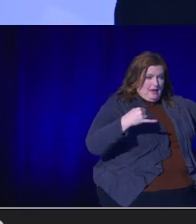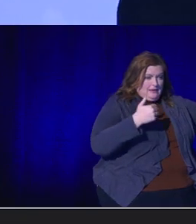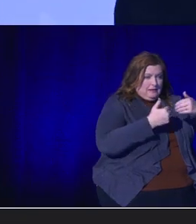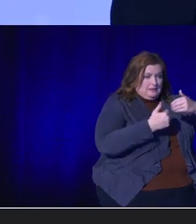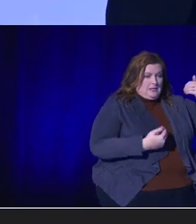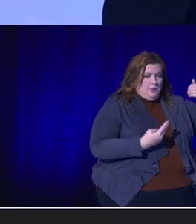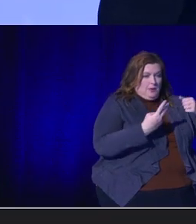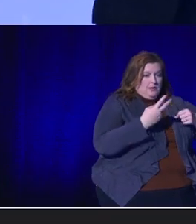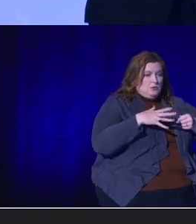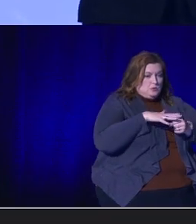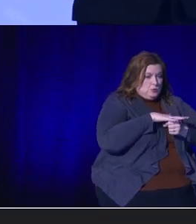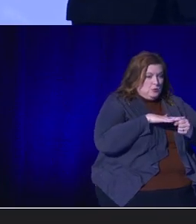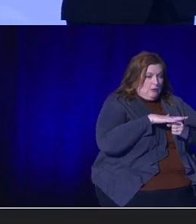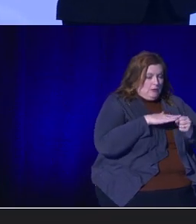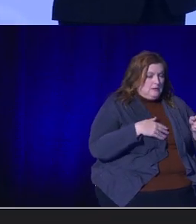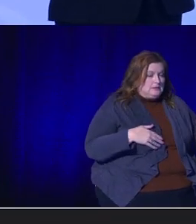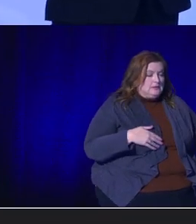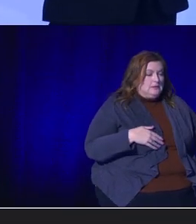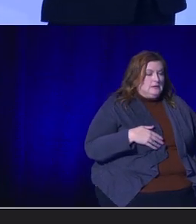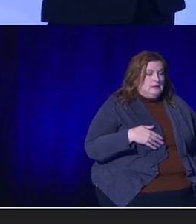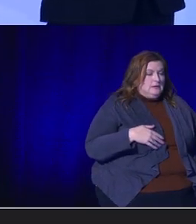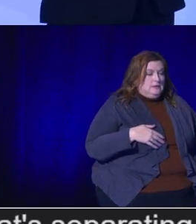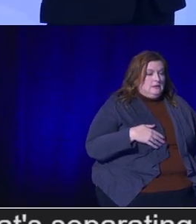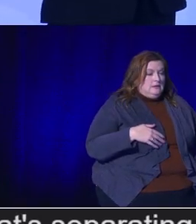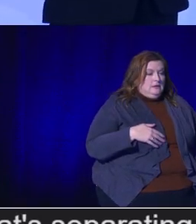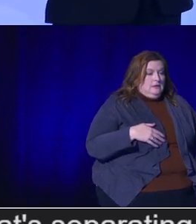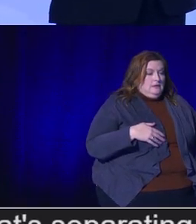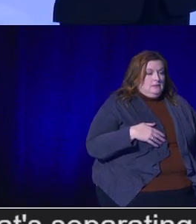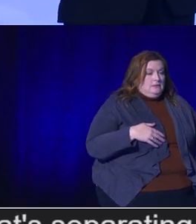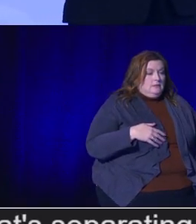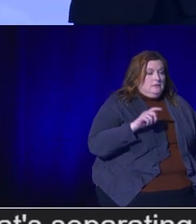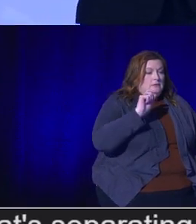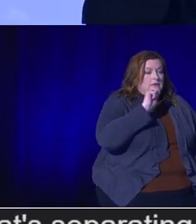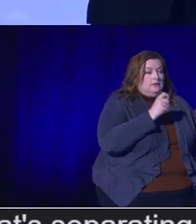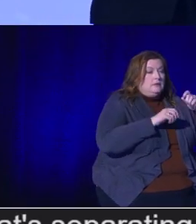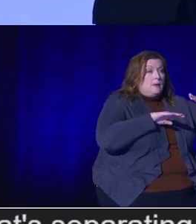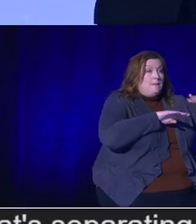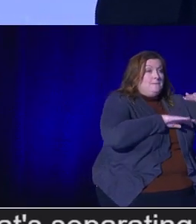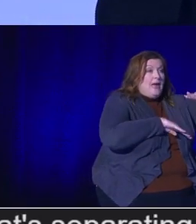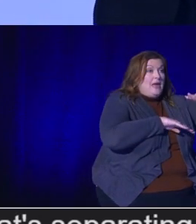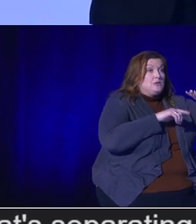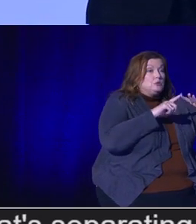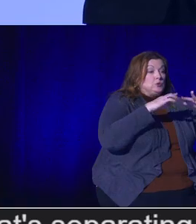two regions. And this is a shift from base growth to tip